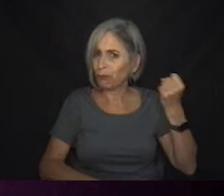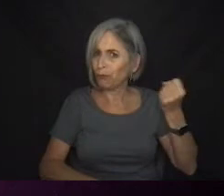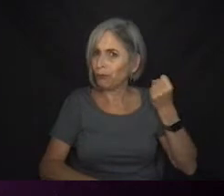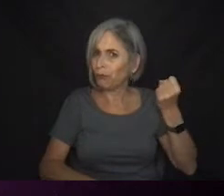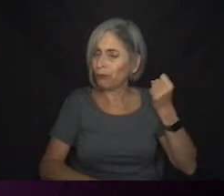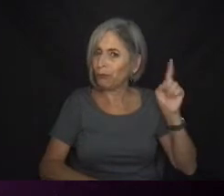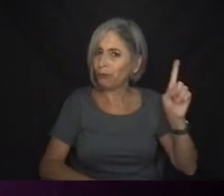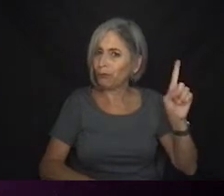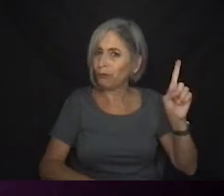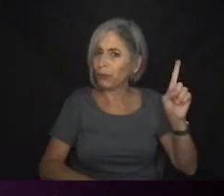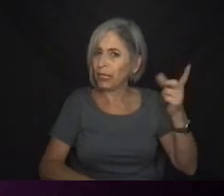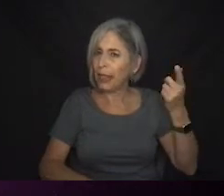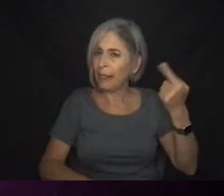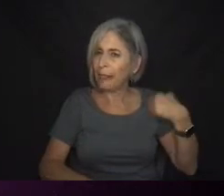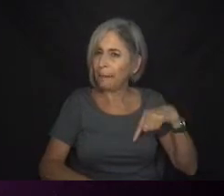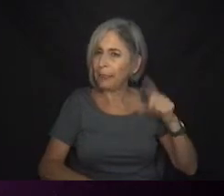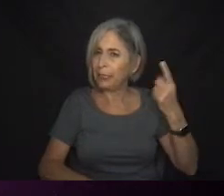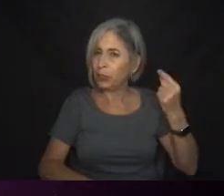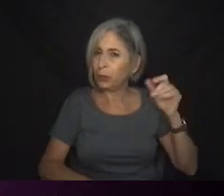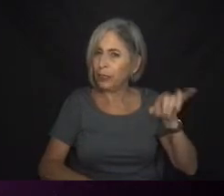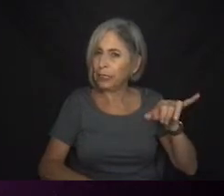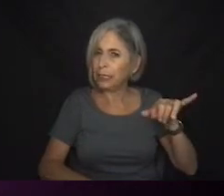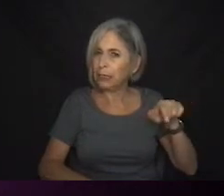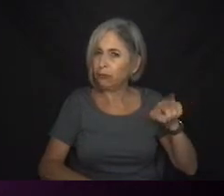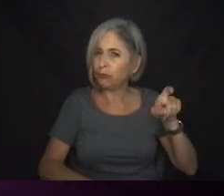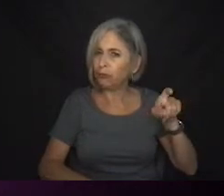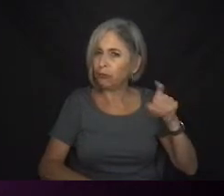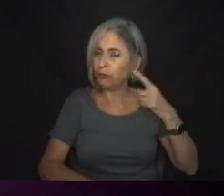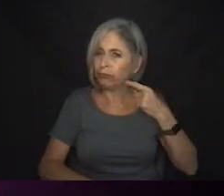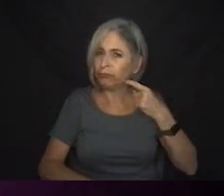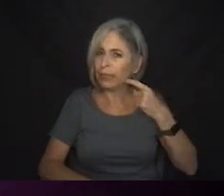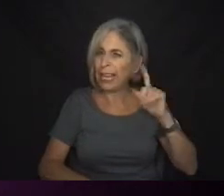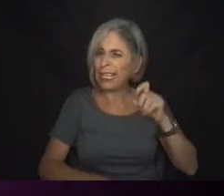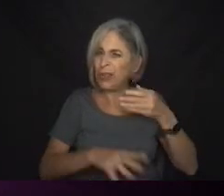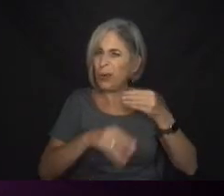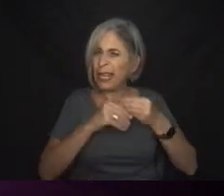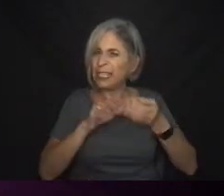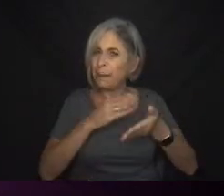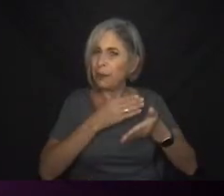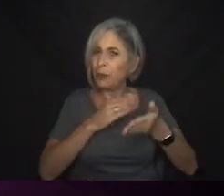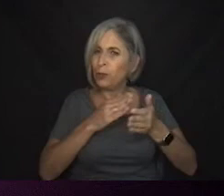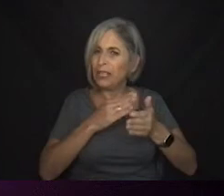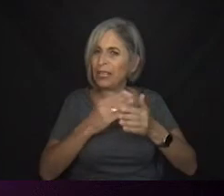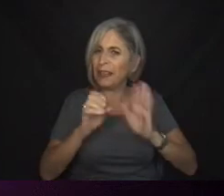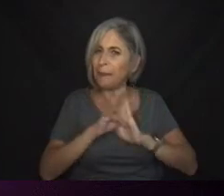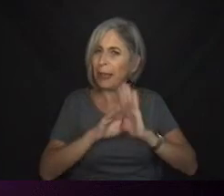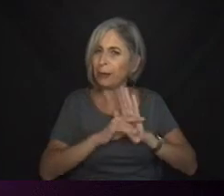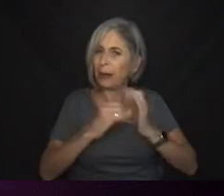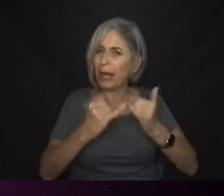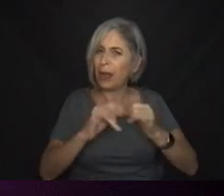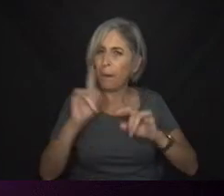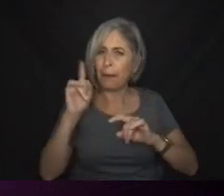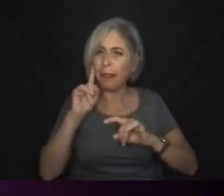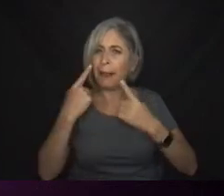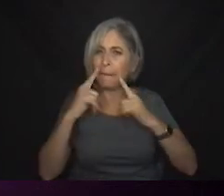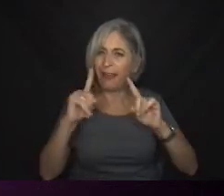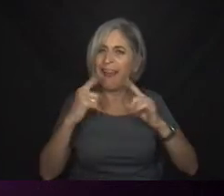let me do this. See, now you need to play like this Jeopardy music or something. Hang on. I think I got it.